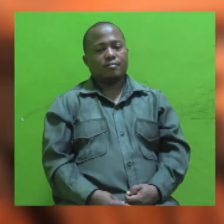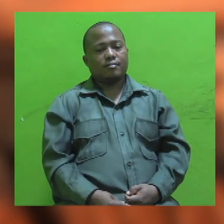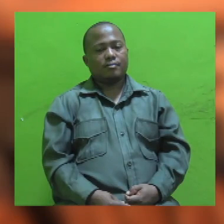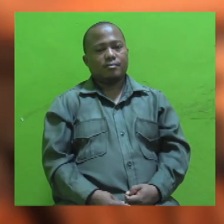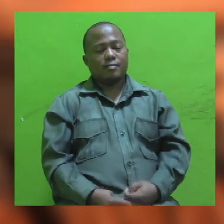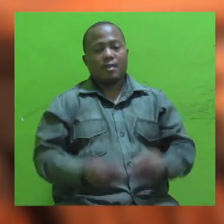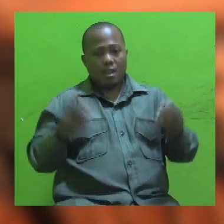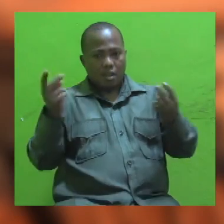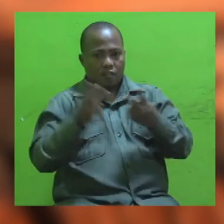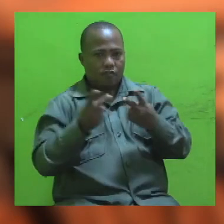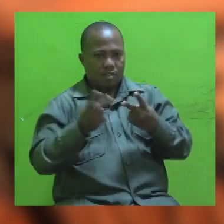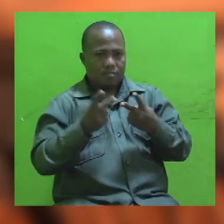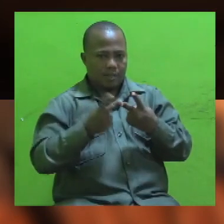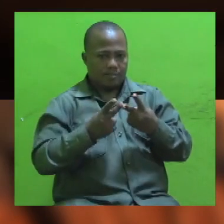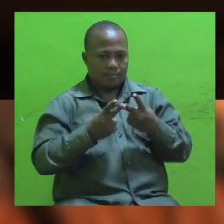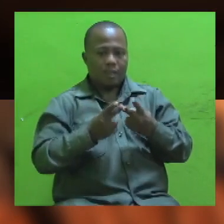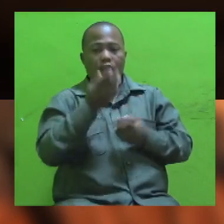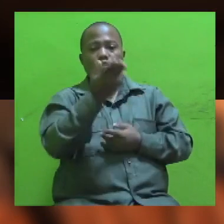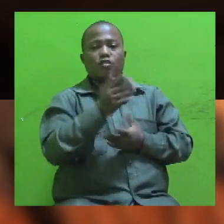There are also ward department.